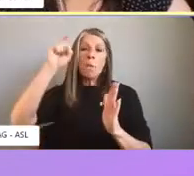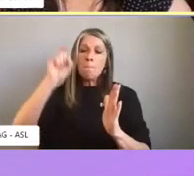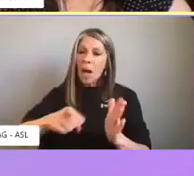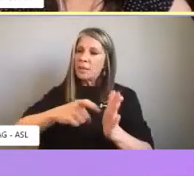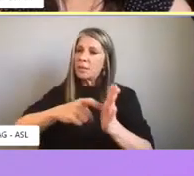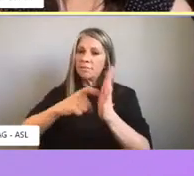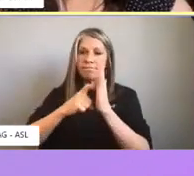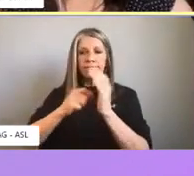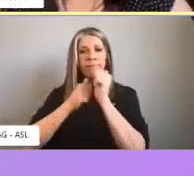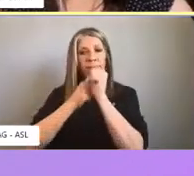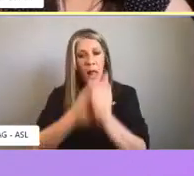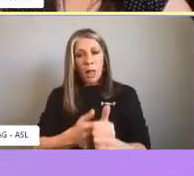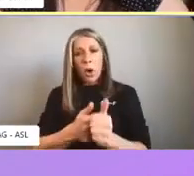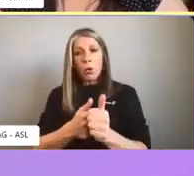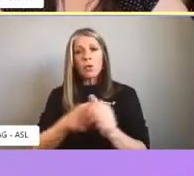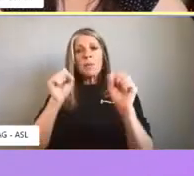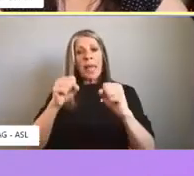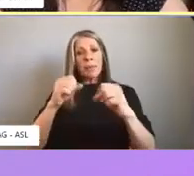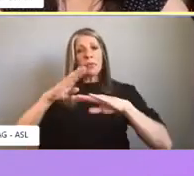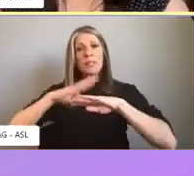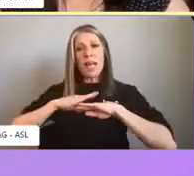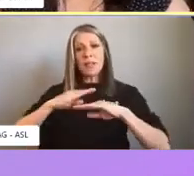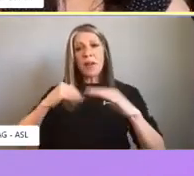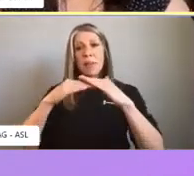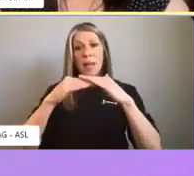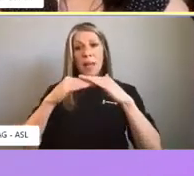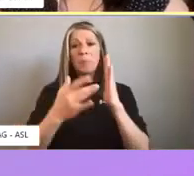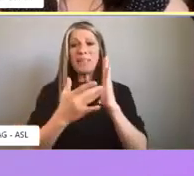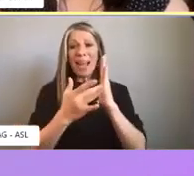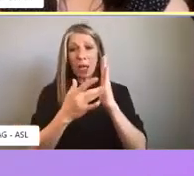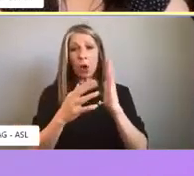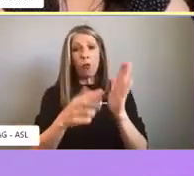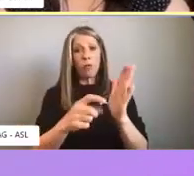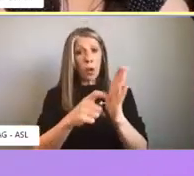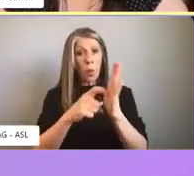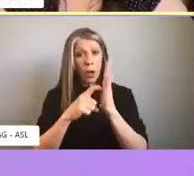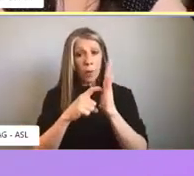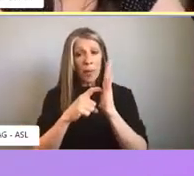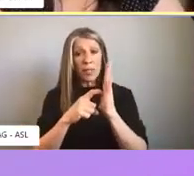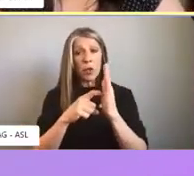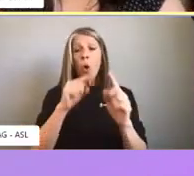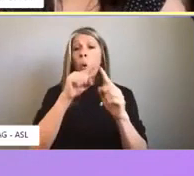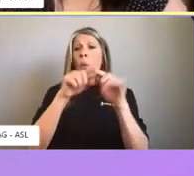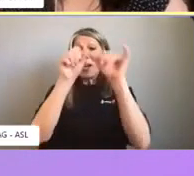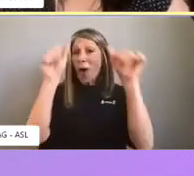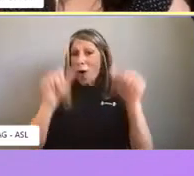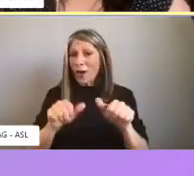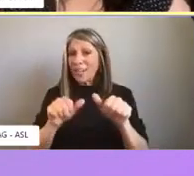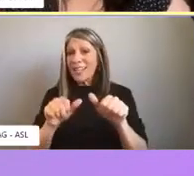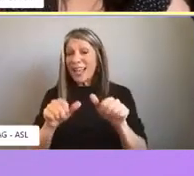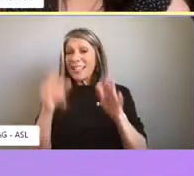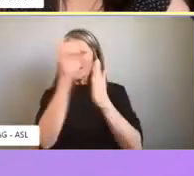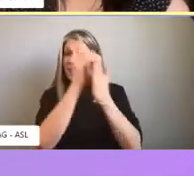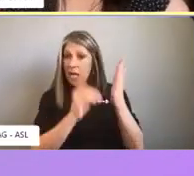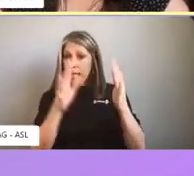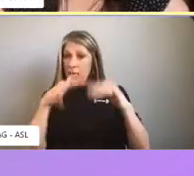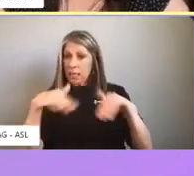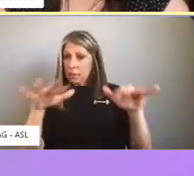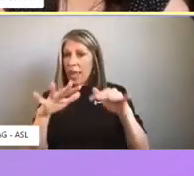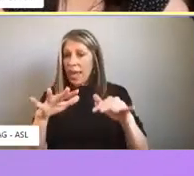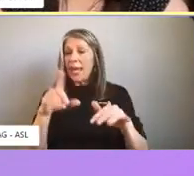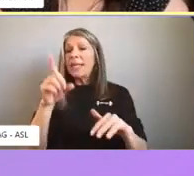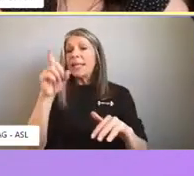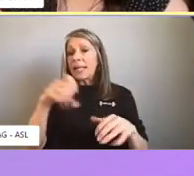you must do in order to meet the minimum technical requirements. So when an architect, for example, designs a space, you can be sure